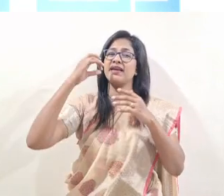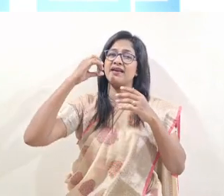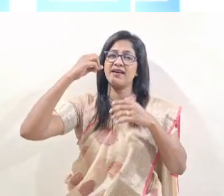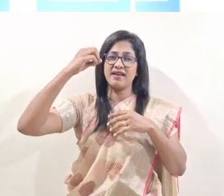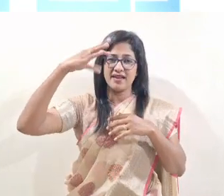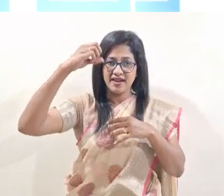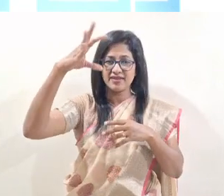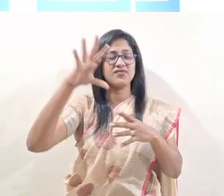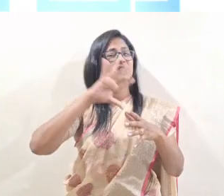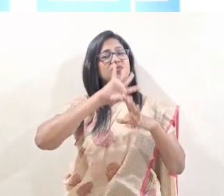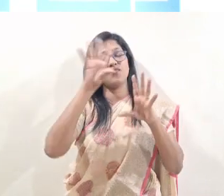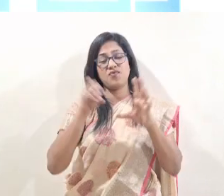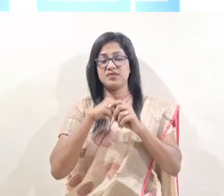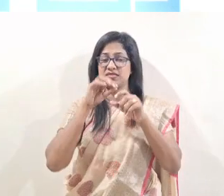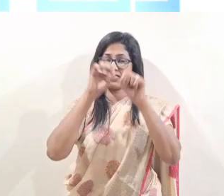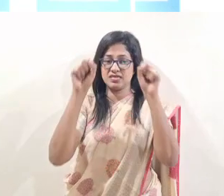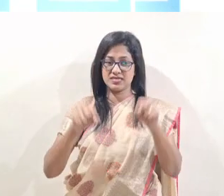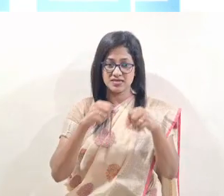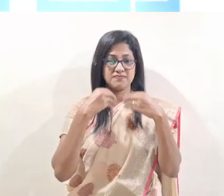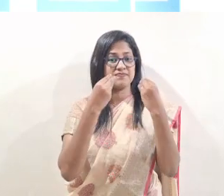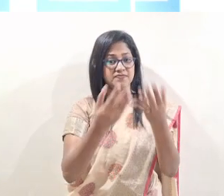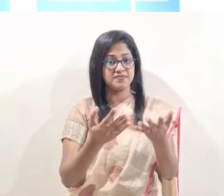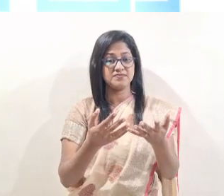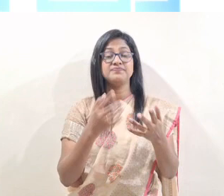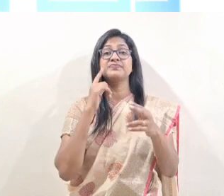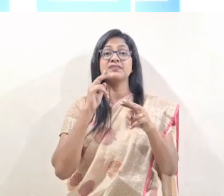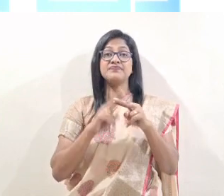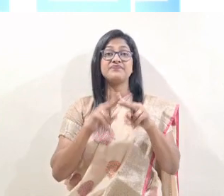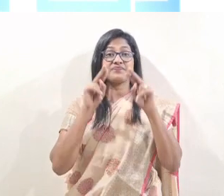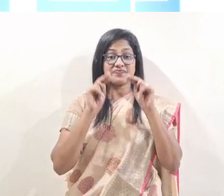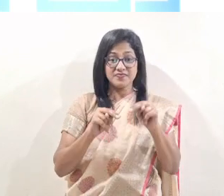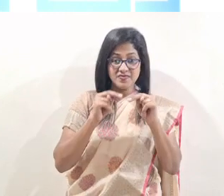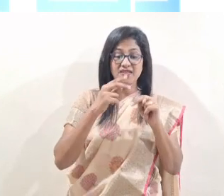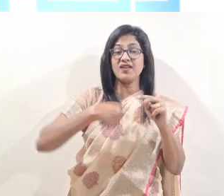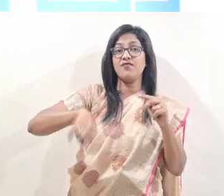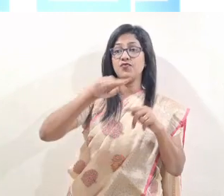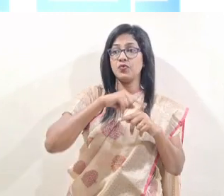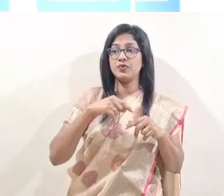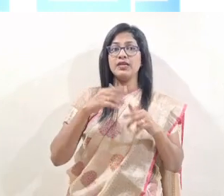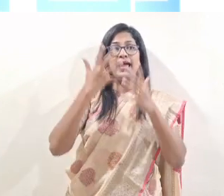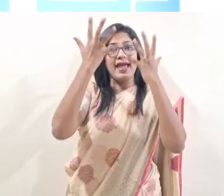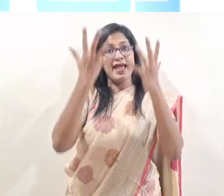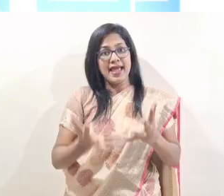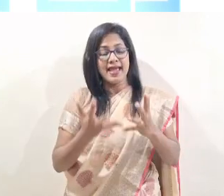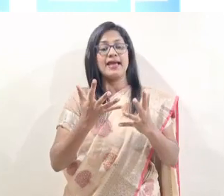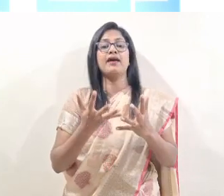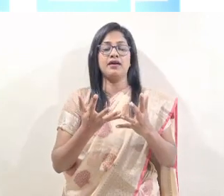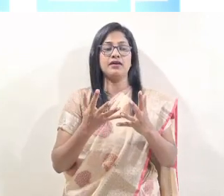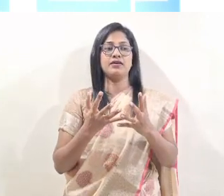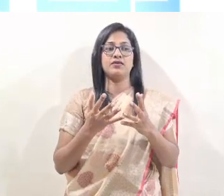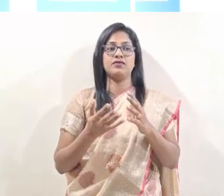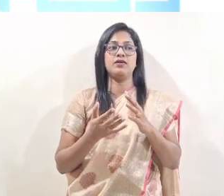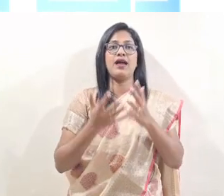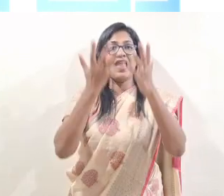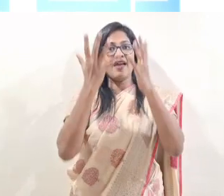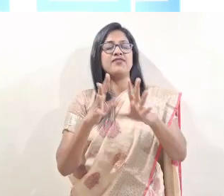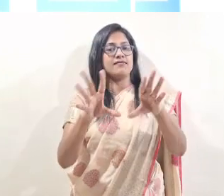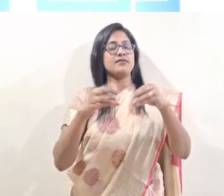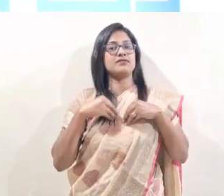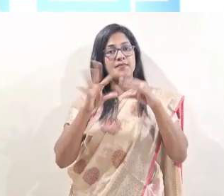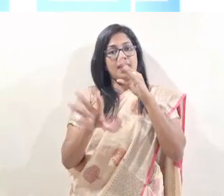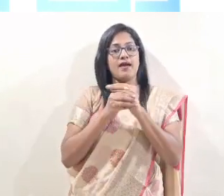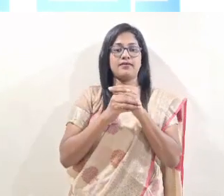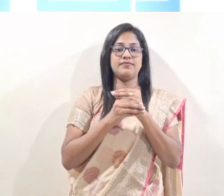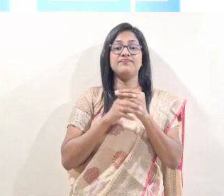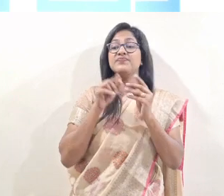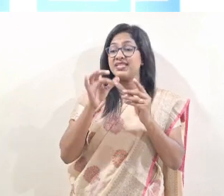systems, or other things that can, if need, we take a little extra load. So resilience,